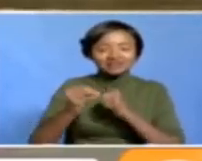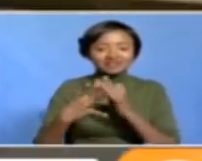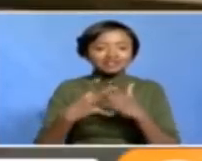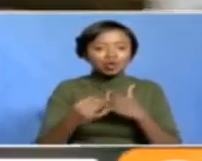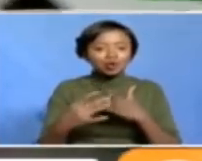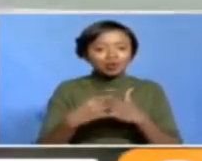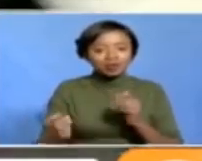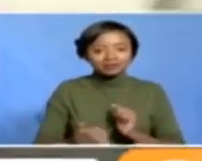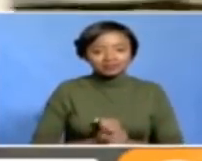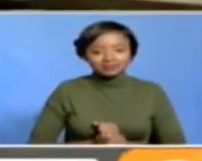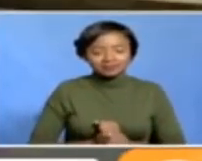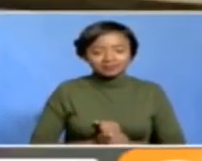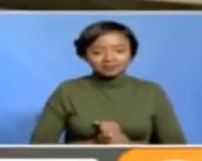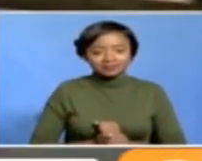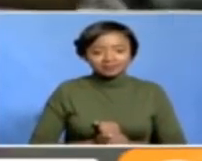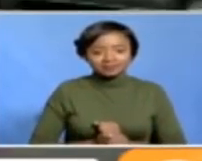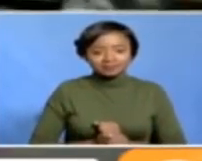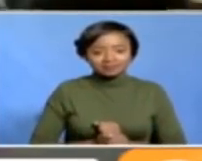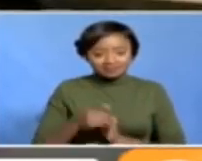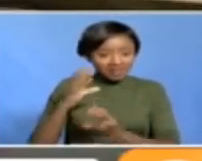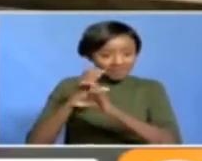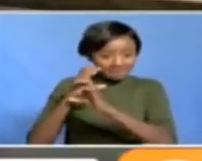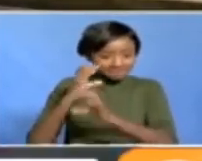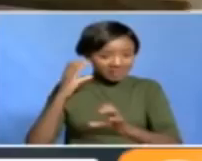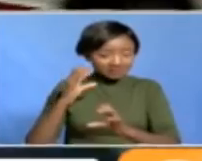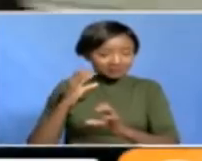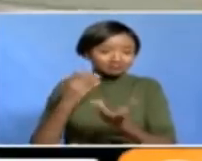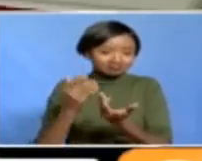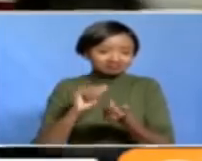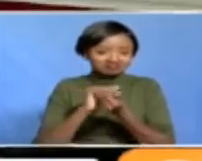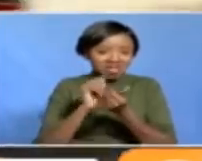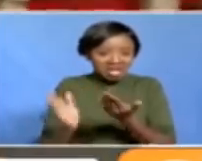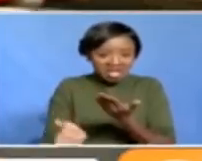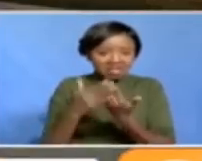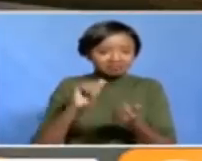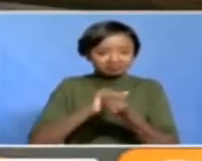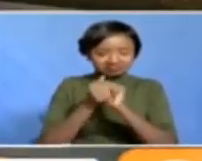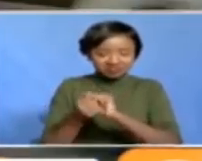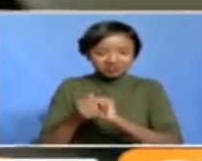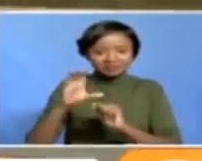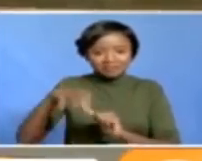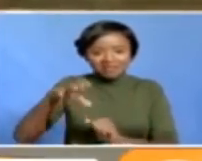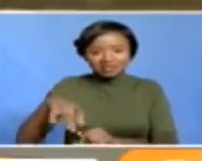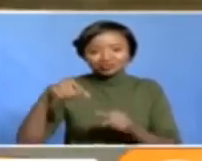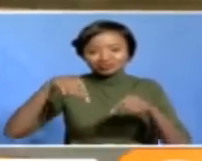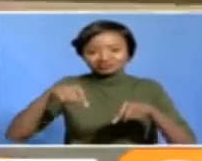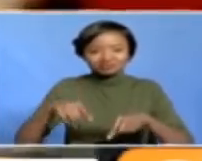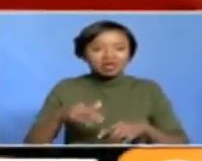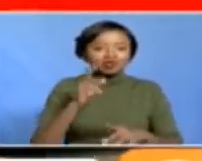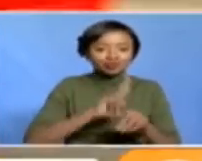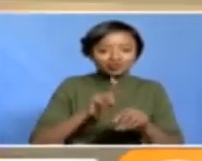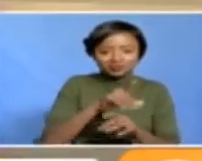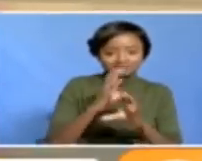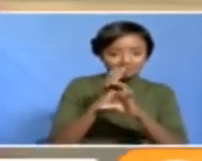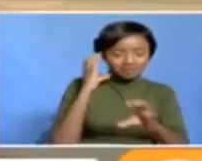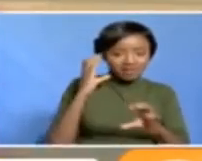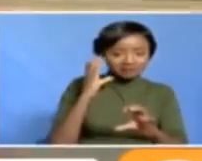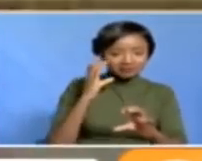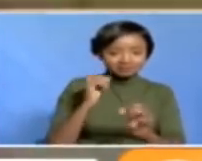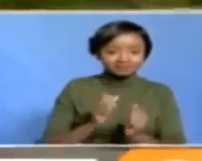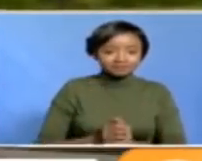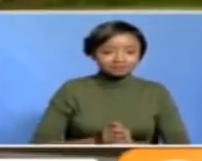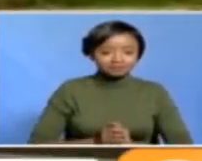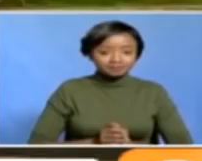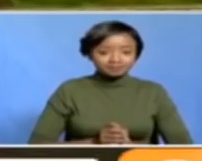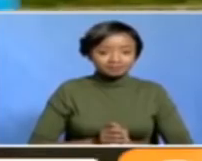$270,000. The buses have replaced most of the daladalas, which are the equivalent of matatus in Kenya, on the 11 routes they